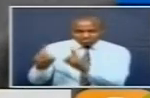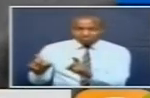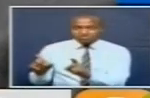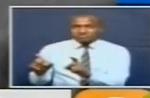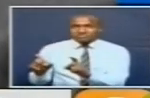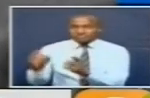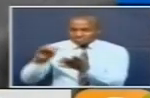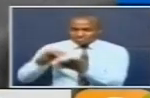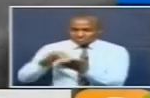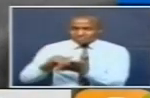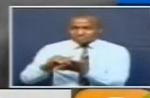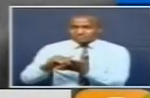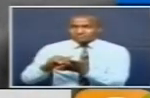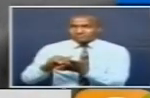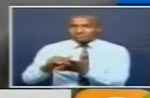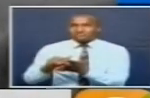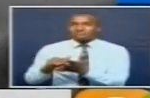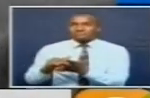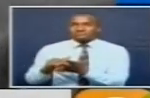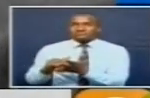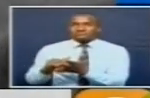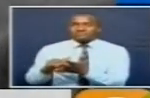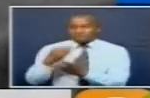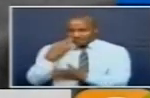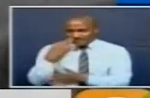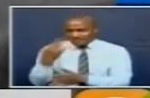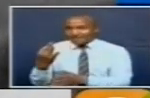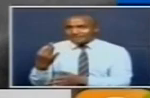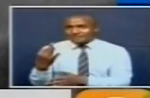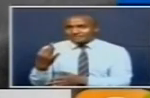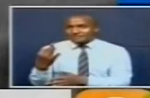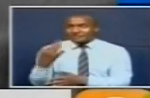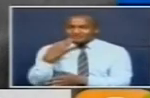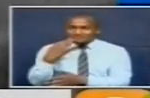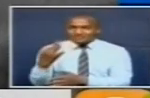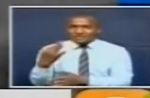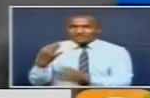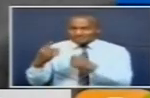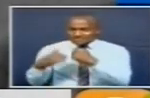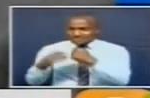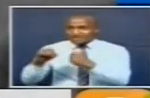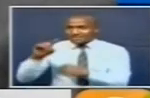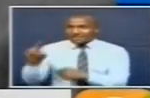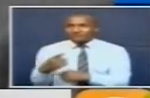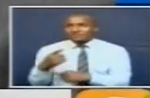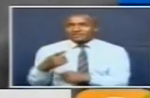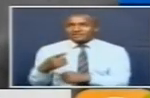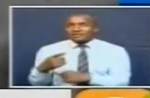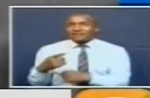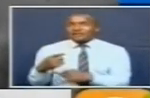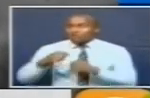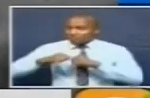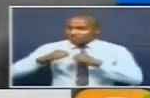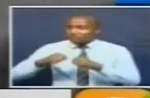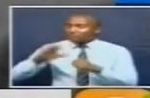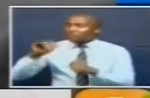again. We're just recruiting about to recruit 360,000 election officials from